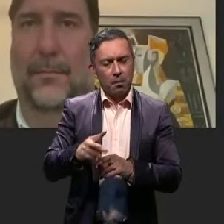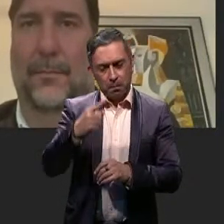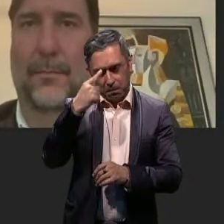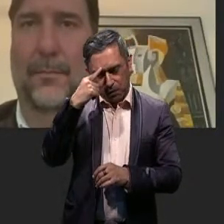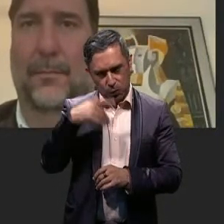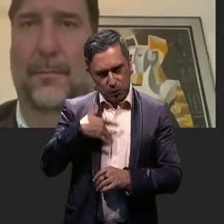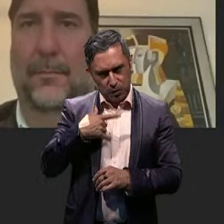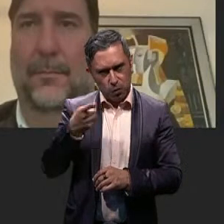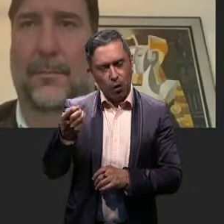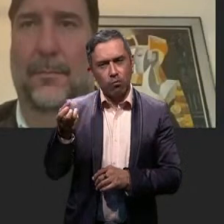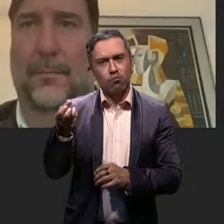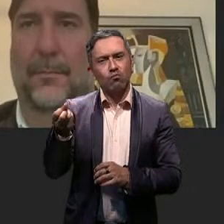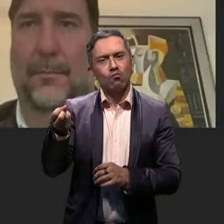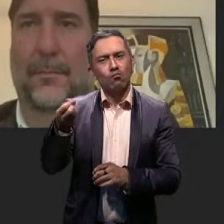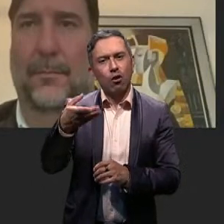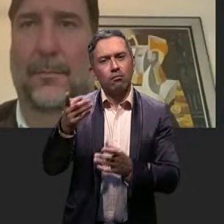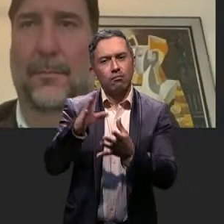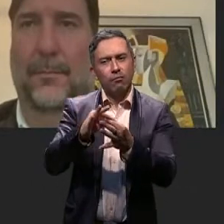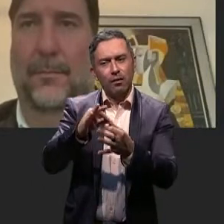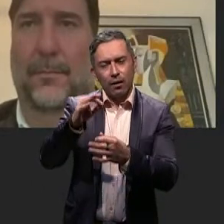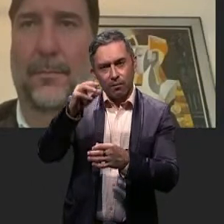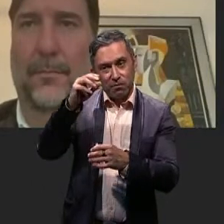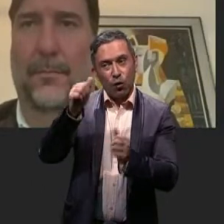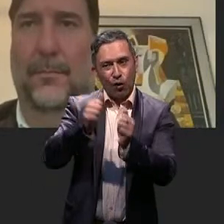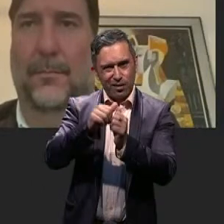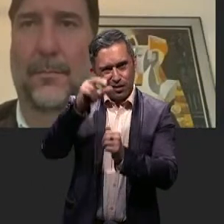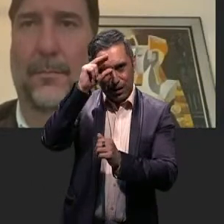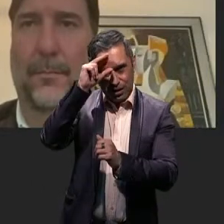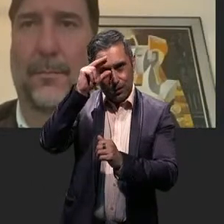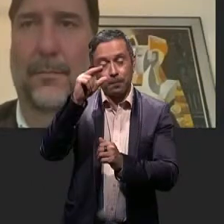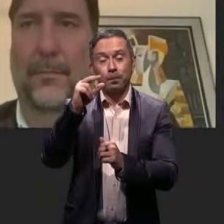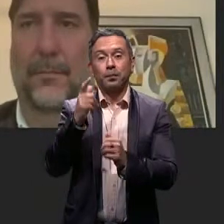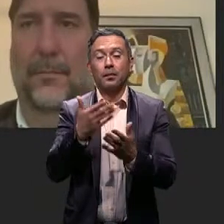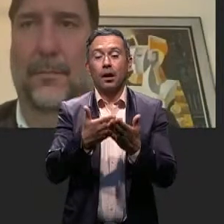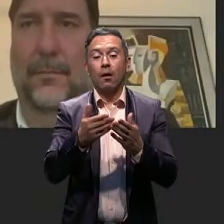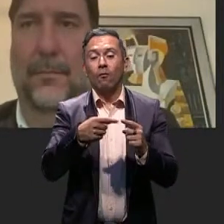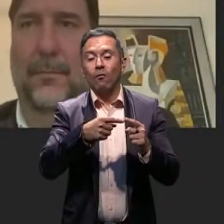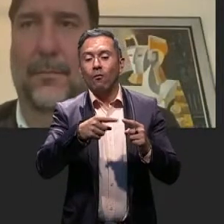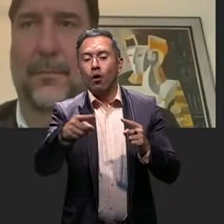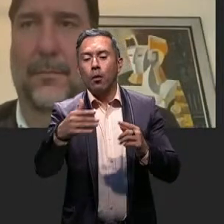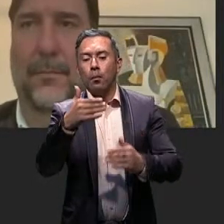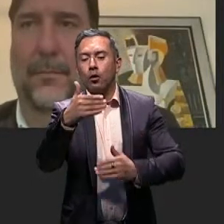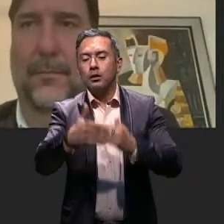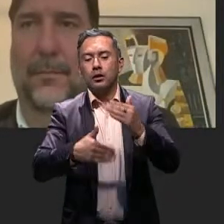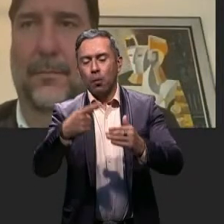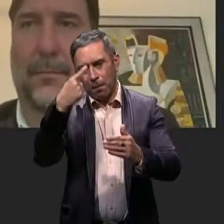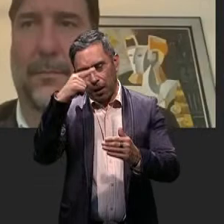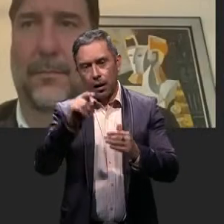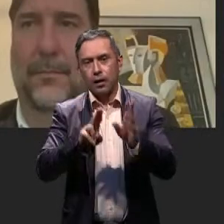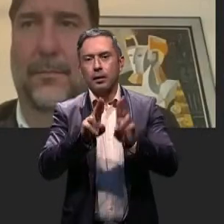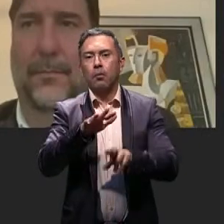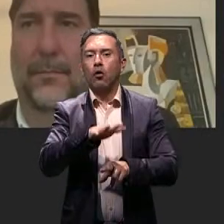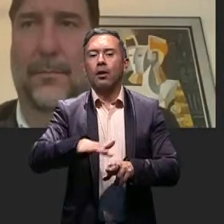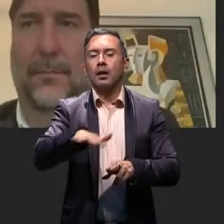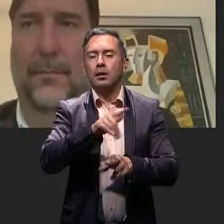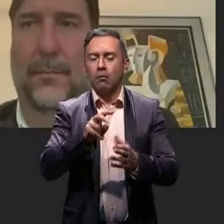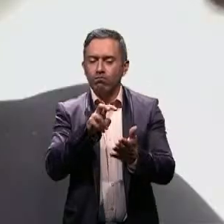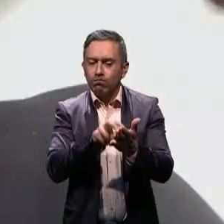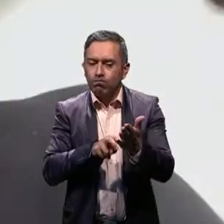I think that your contributions were so intelligent, and this will allow us